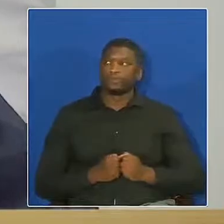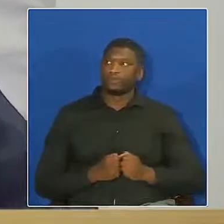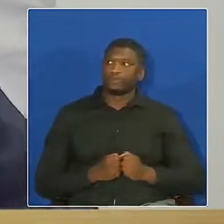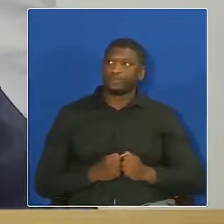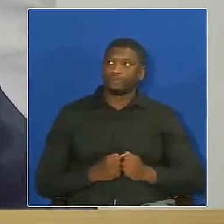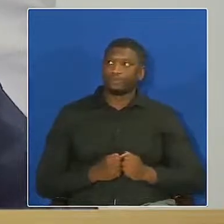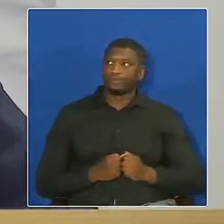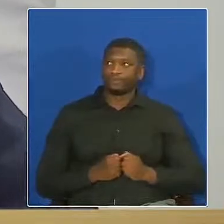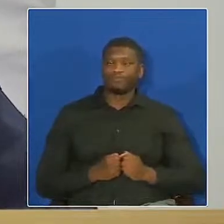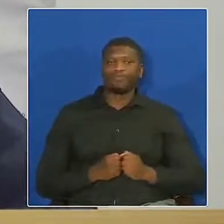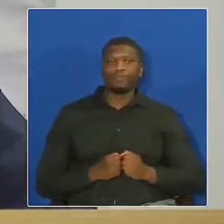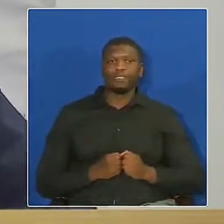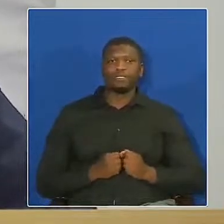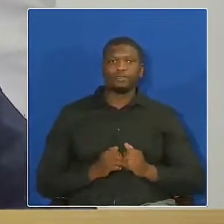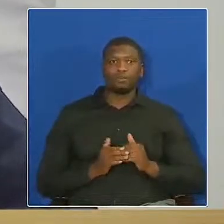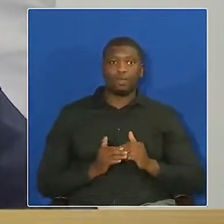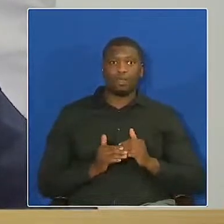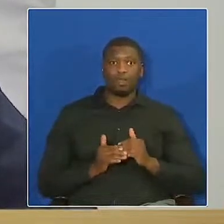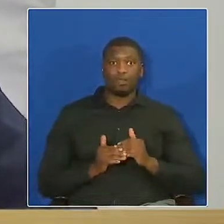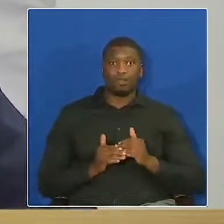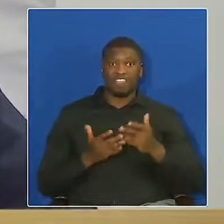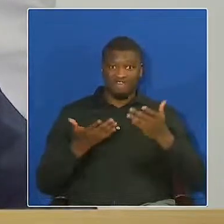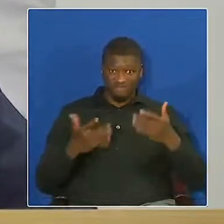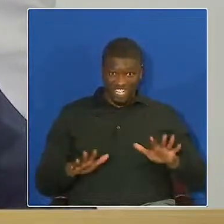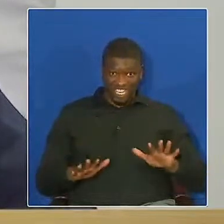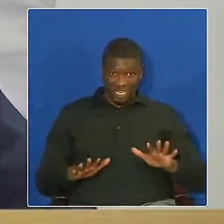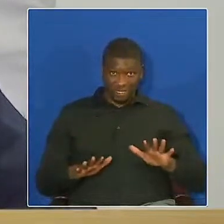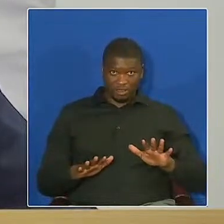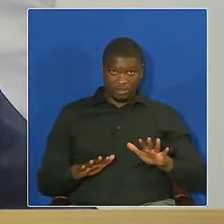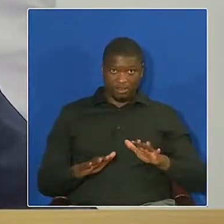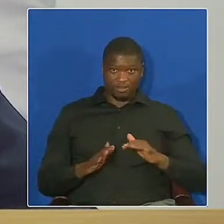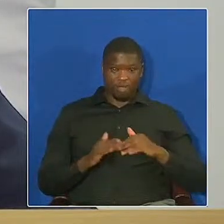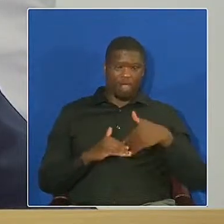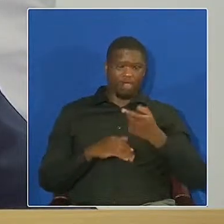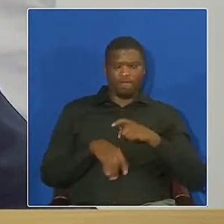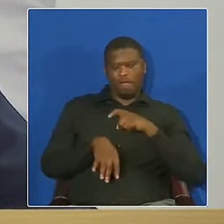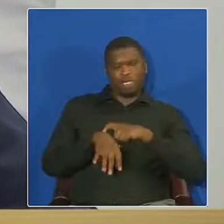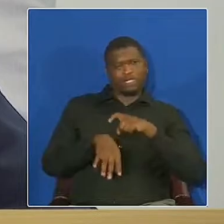And then after that message at